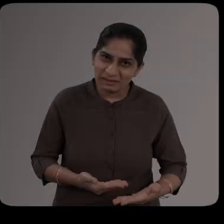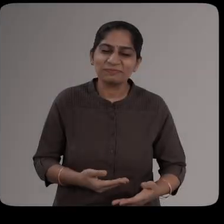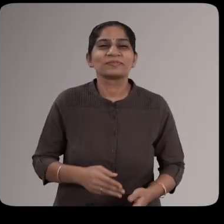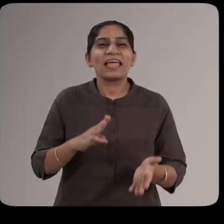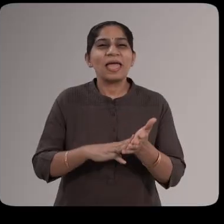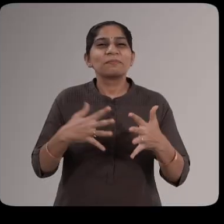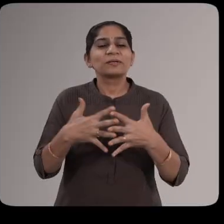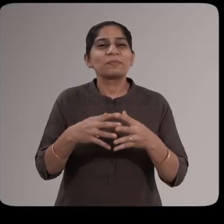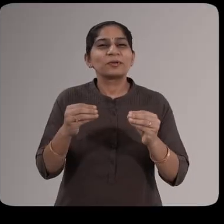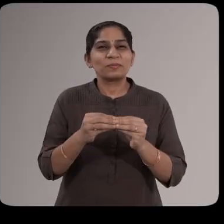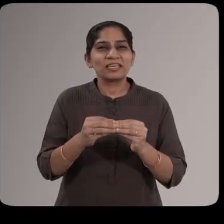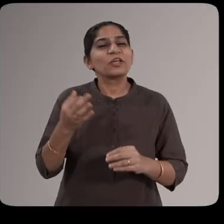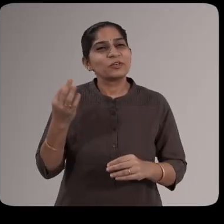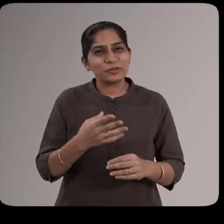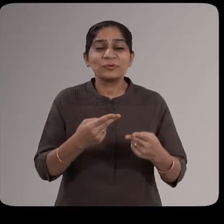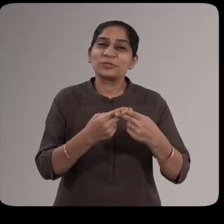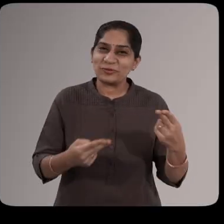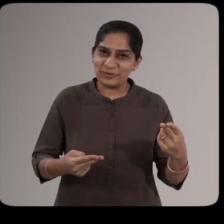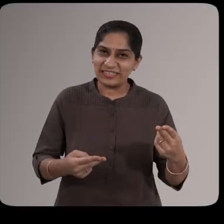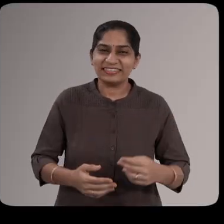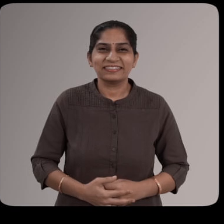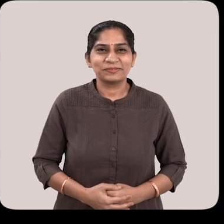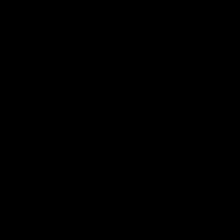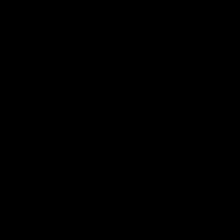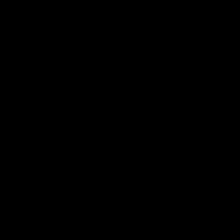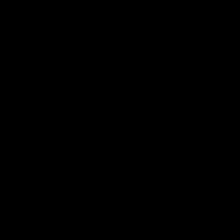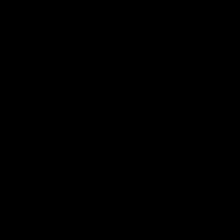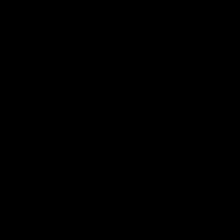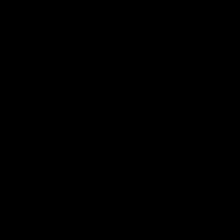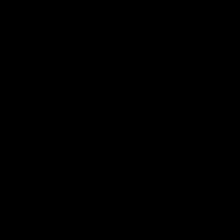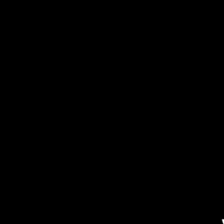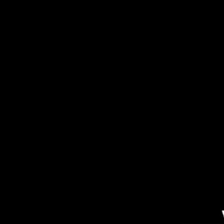Welcome back to another episode of Museums Without Borders.